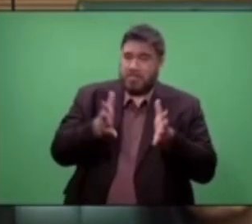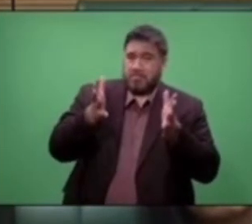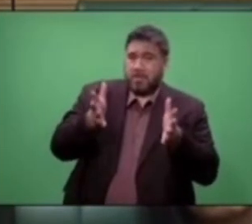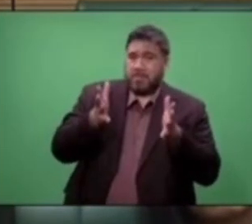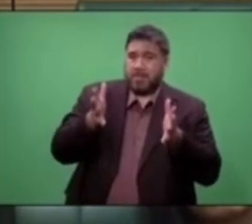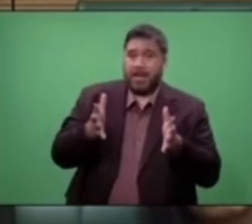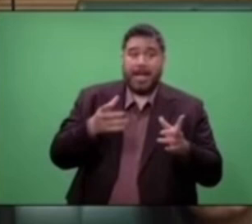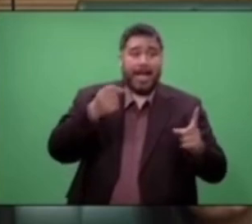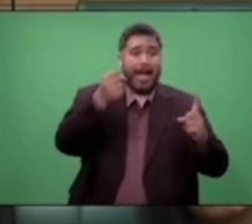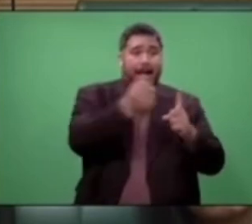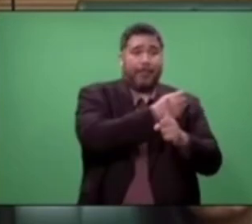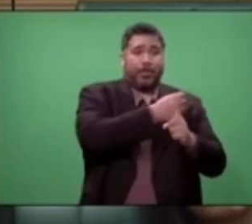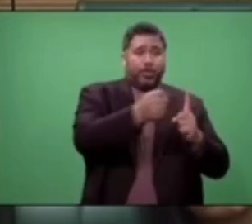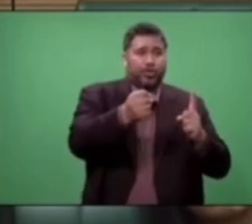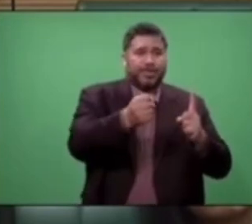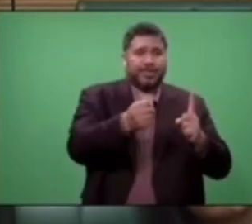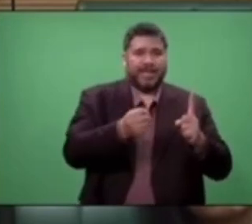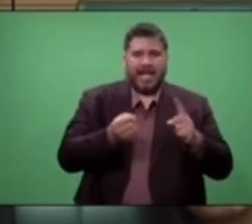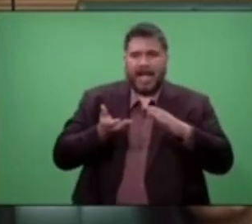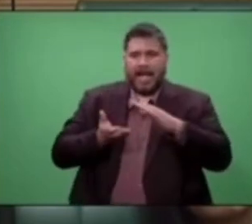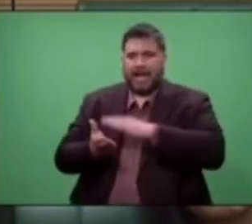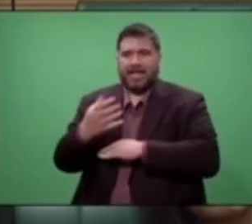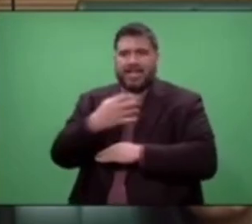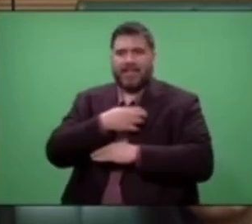That we see the faces